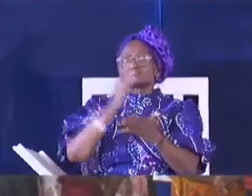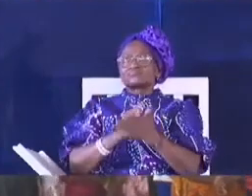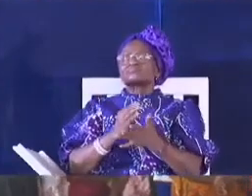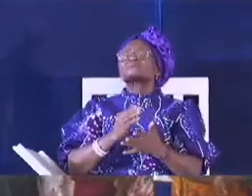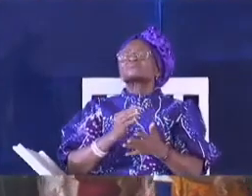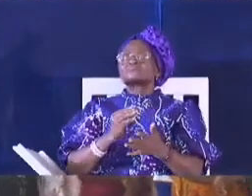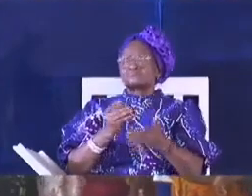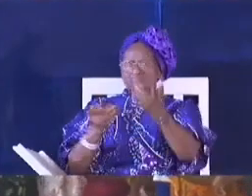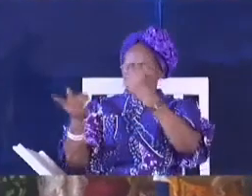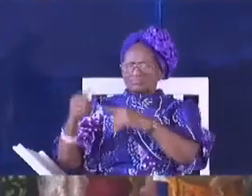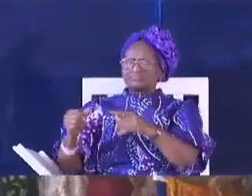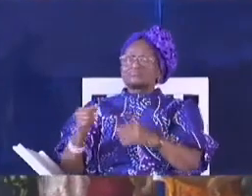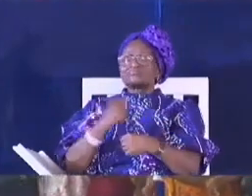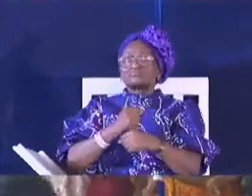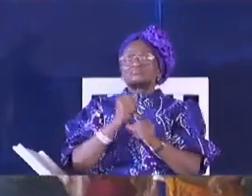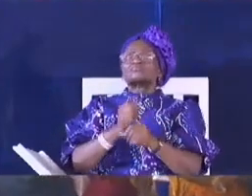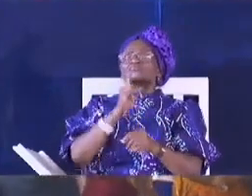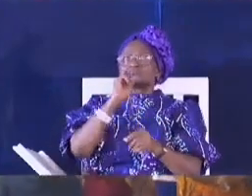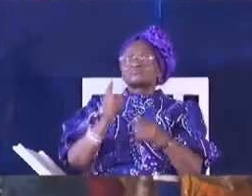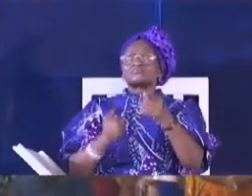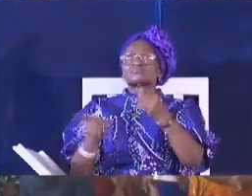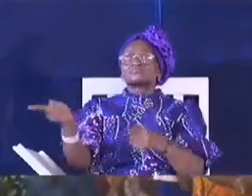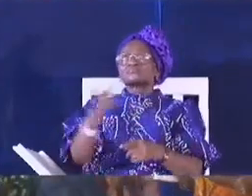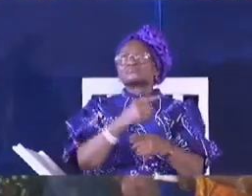front before I finish